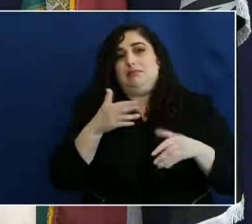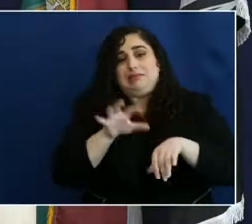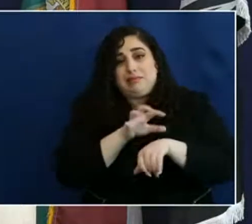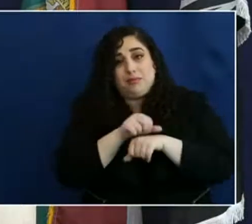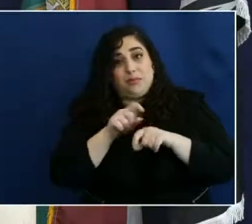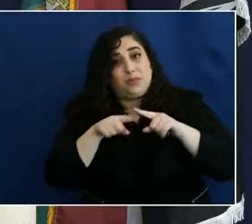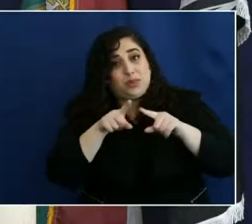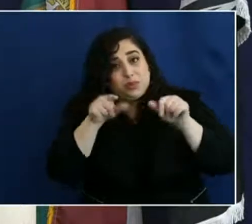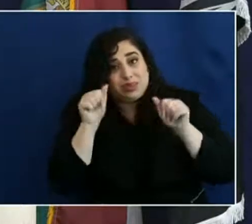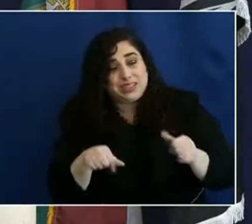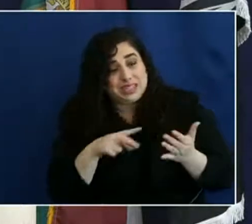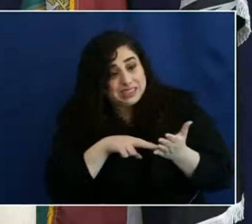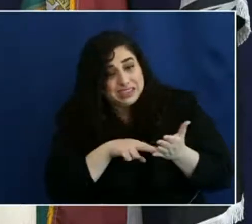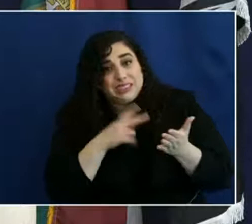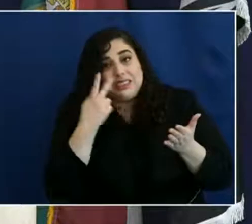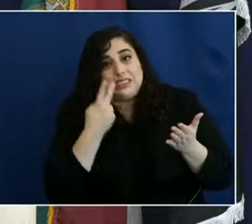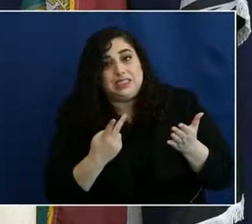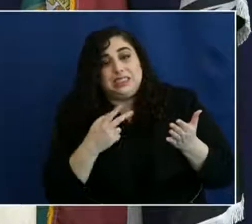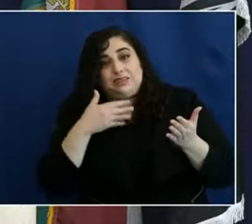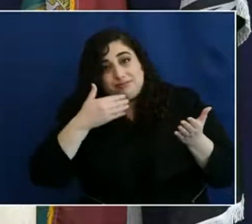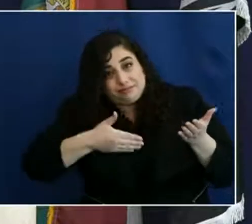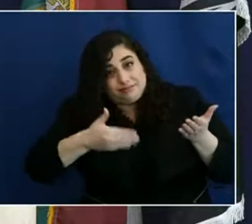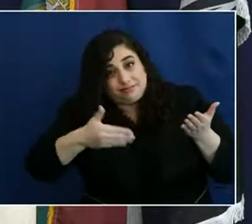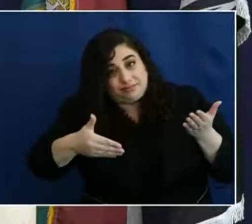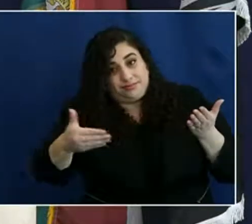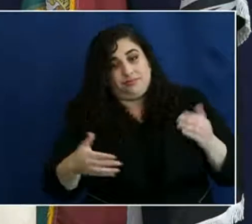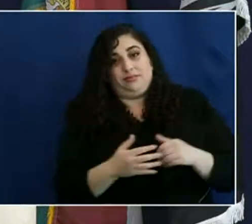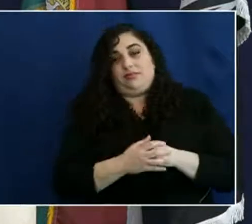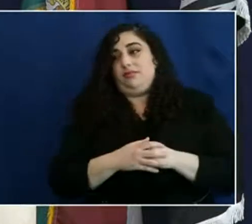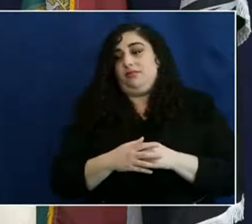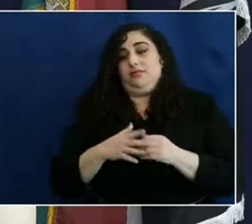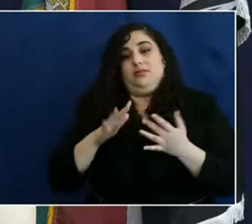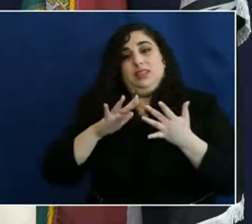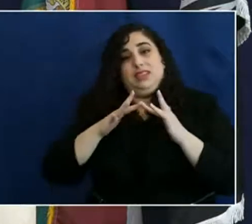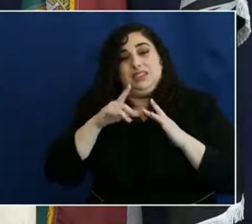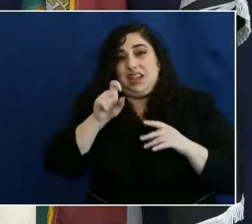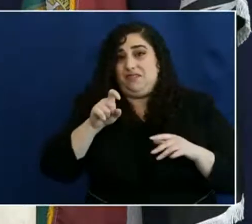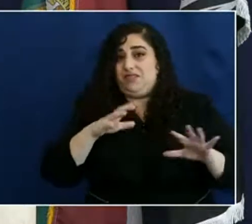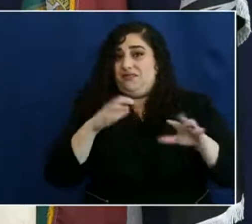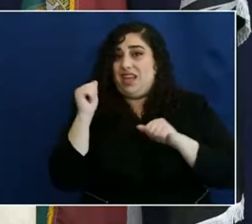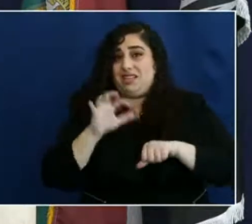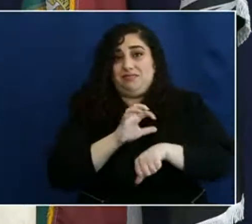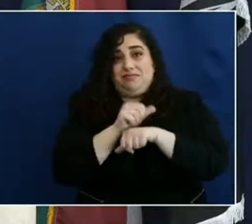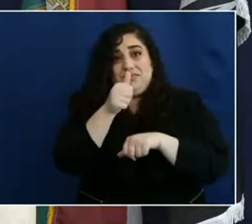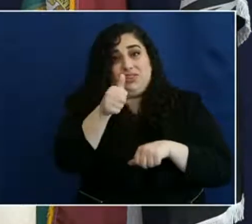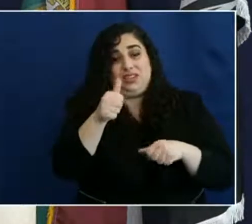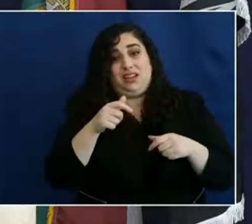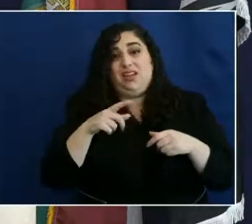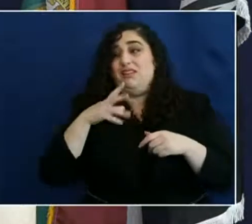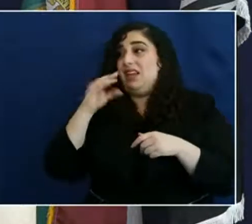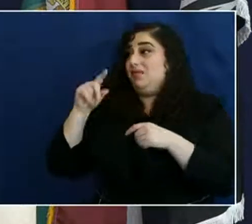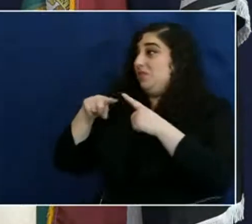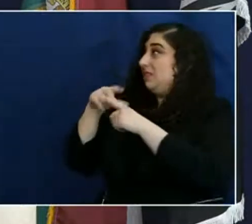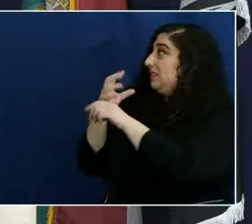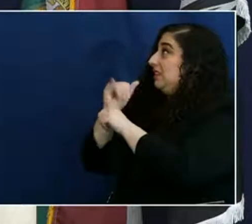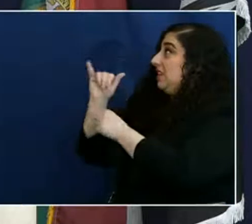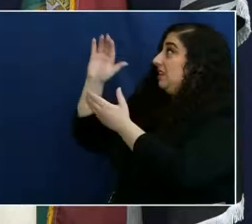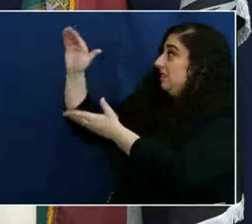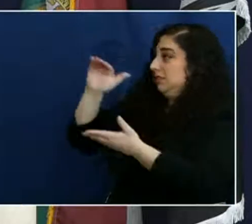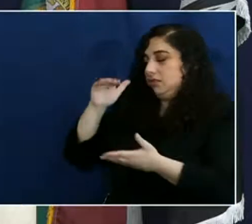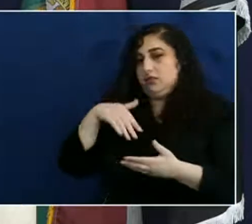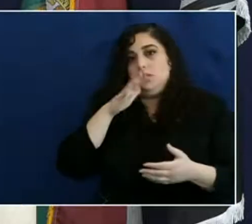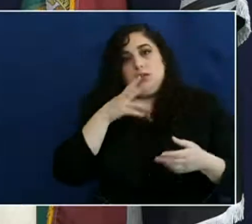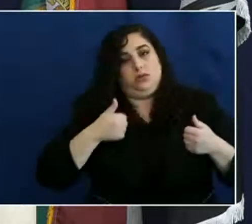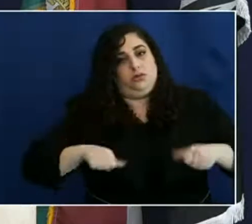out a robust network. We're doing everything we can to rapidly, when vaccines arrive, get that into the system so that folks can do